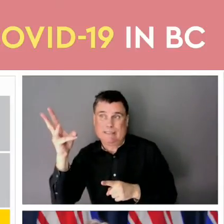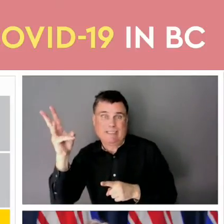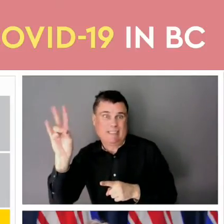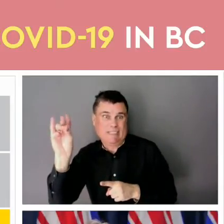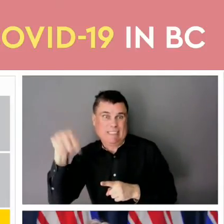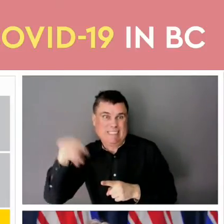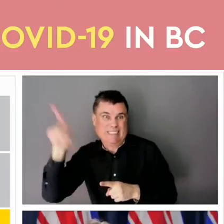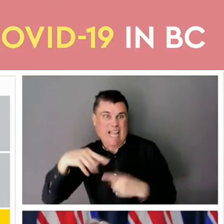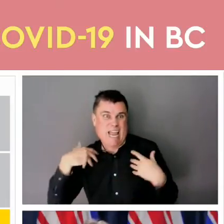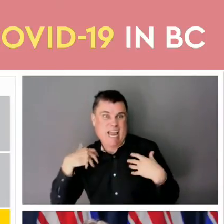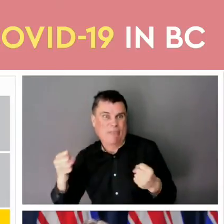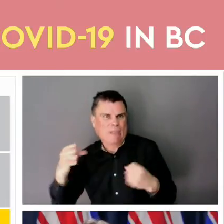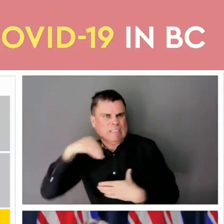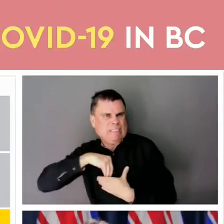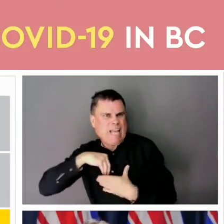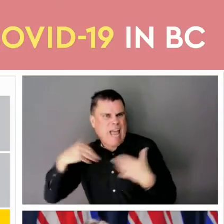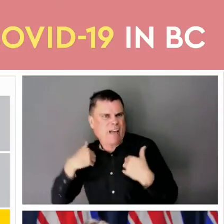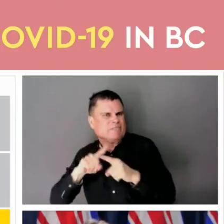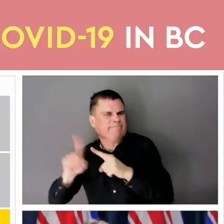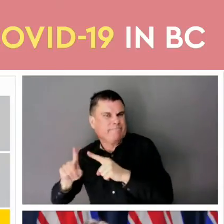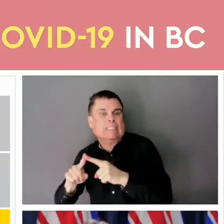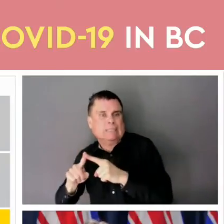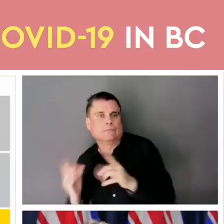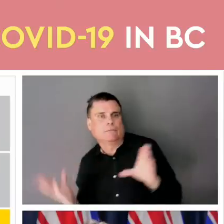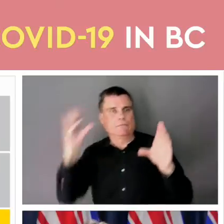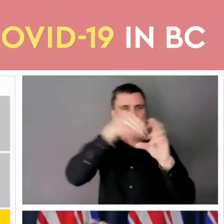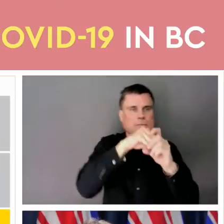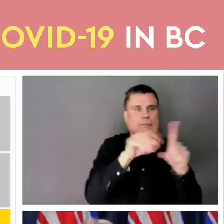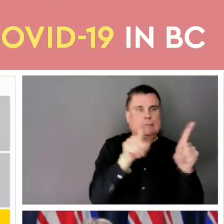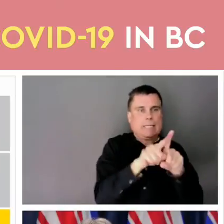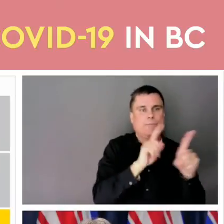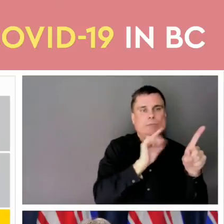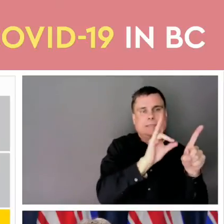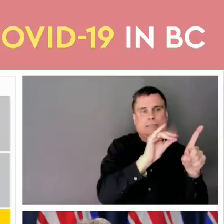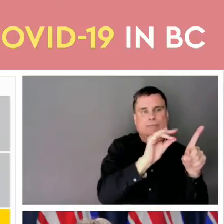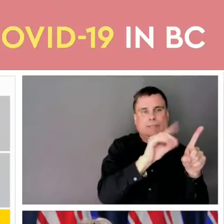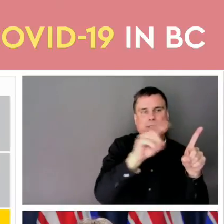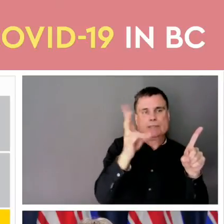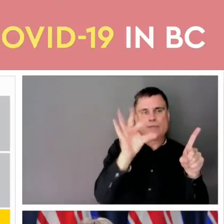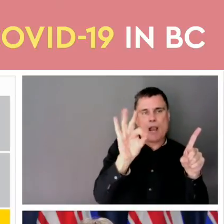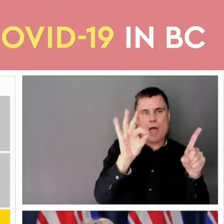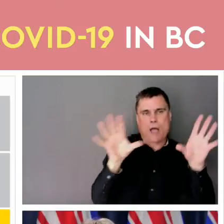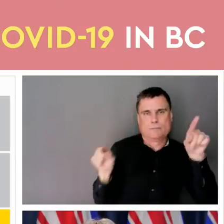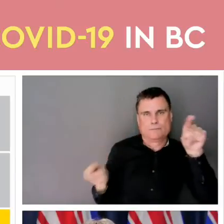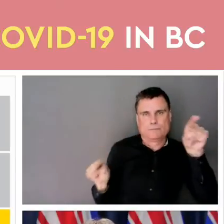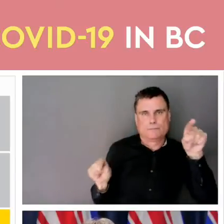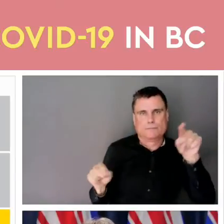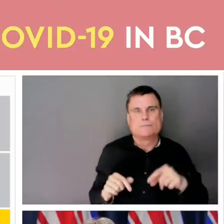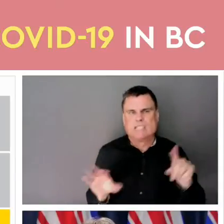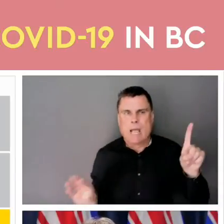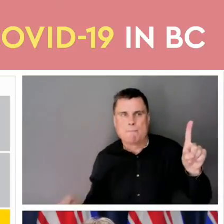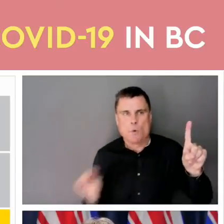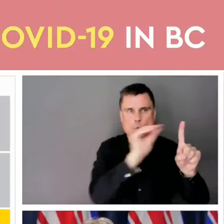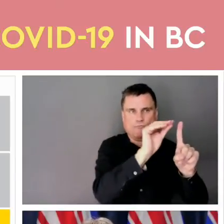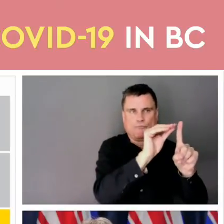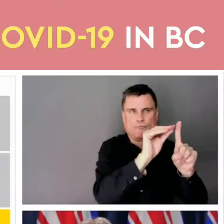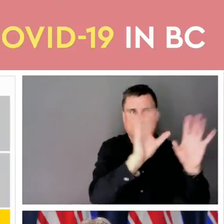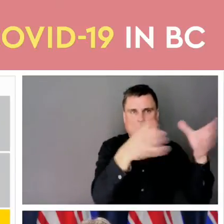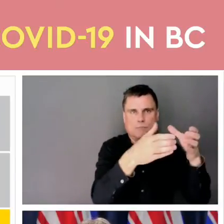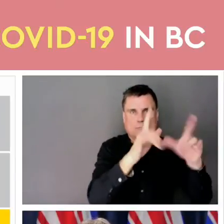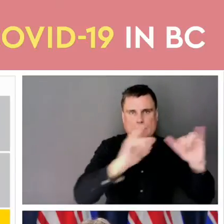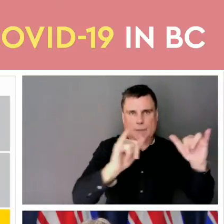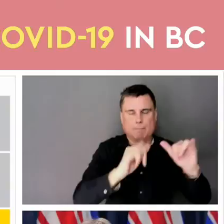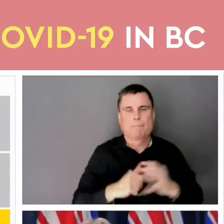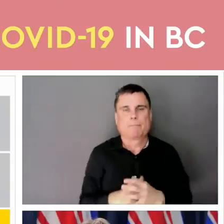through this early phase of phase three. And as additional vaccines are approved, and particularly ones that